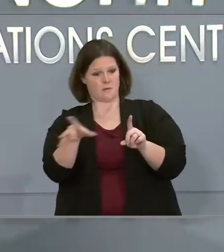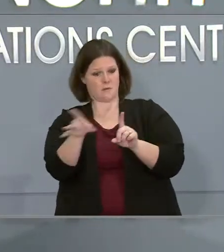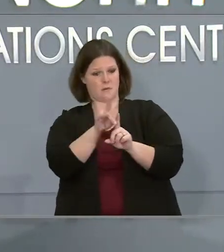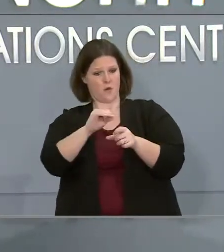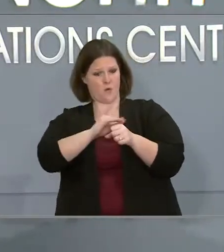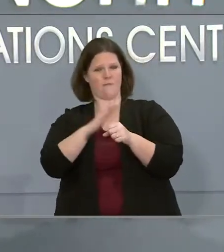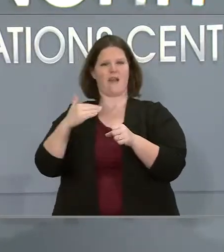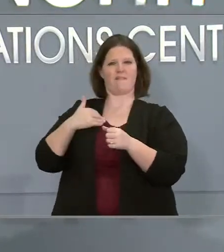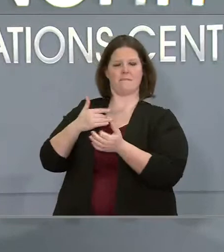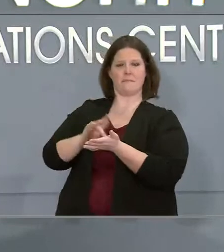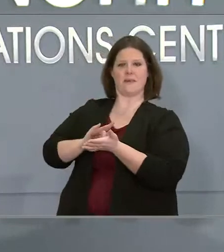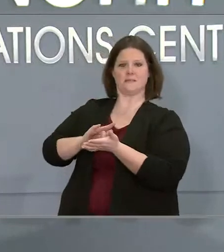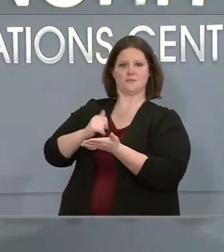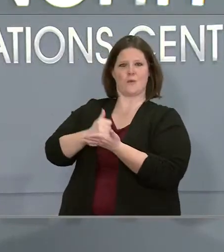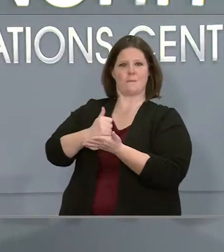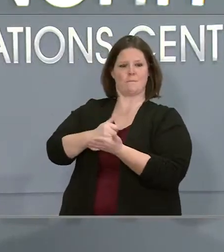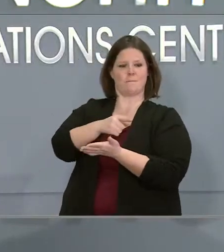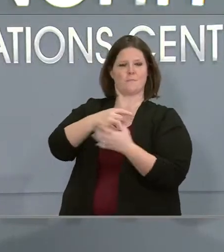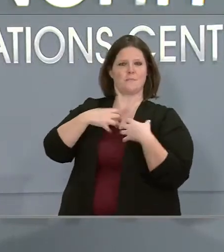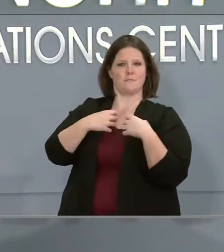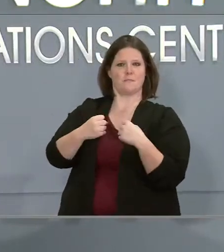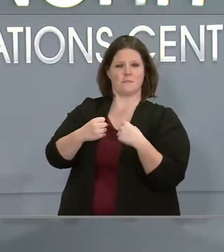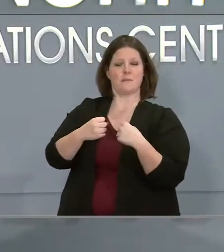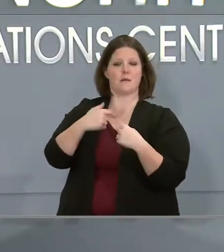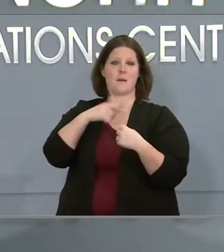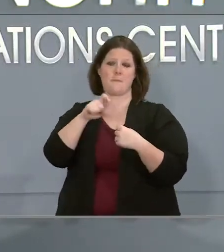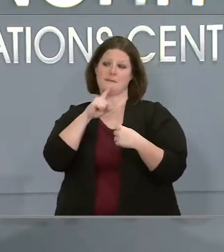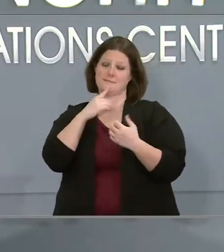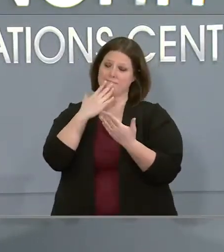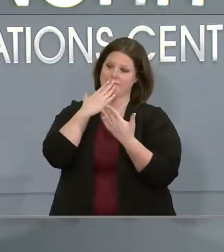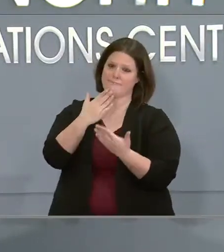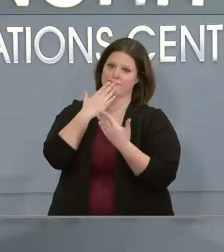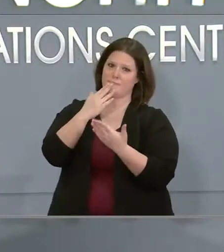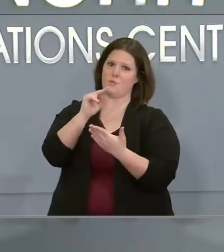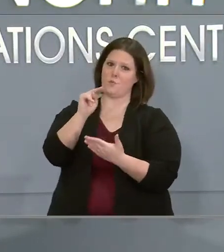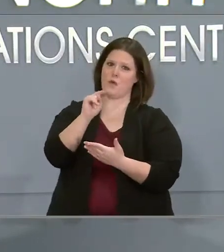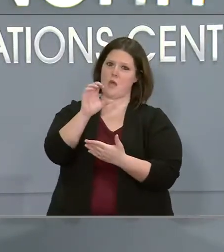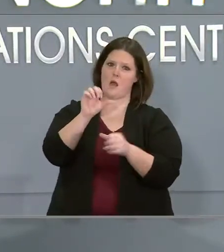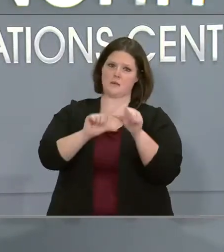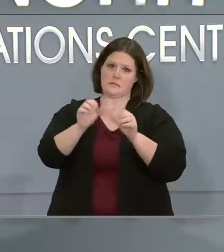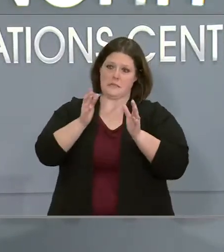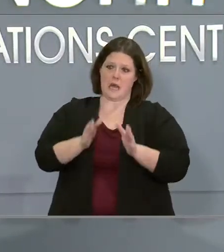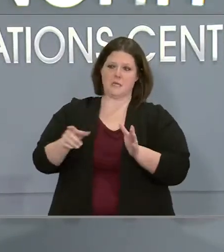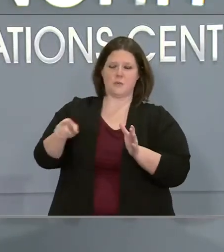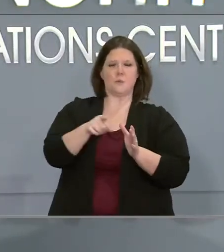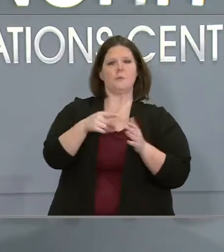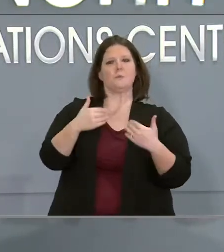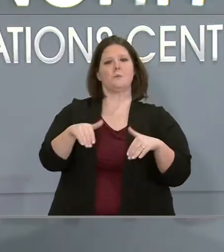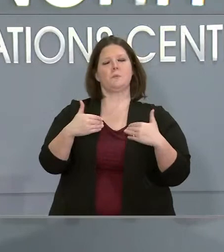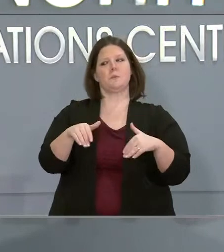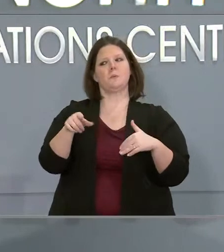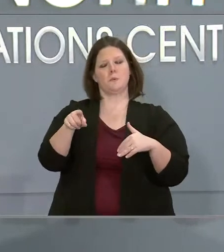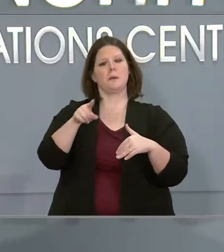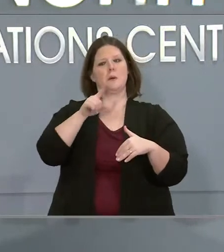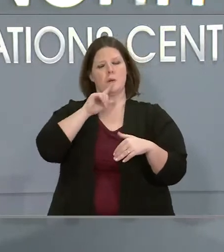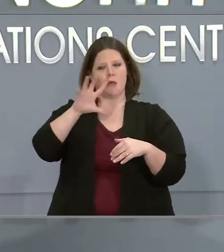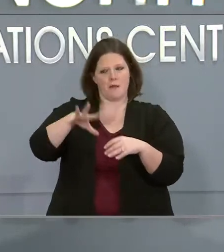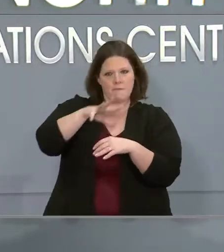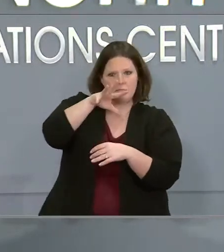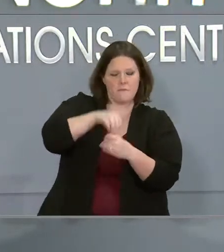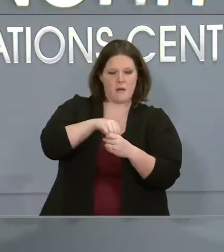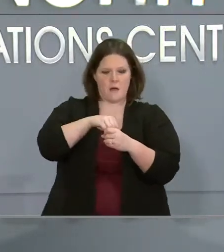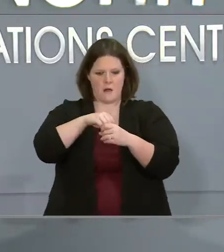to credit North Carolina scientists who've been a real part of helping to discover